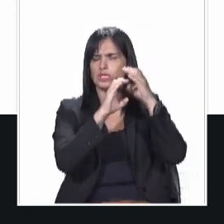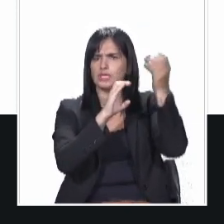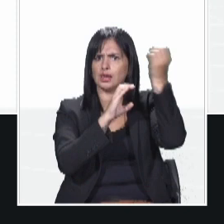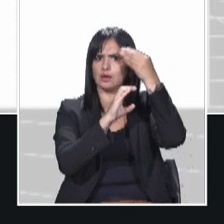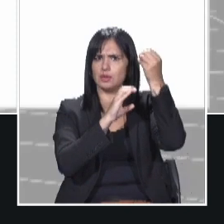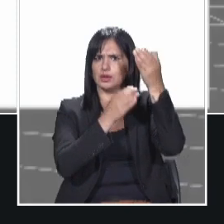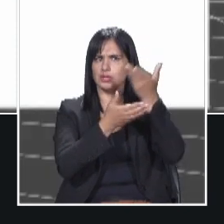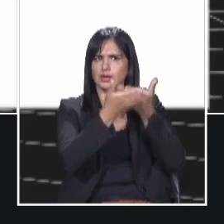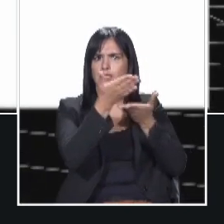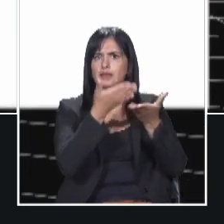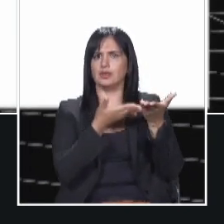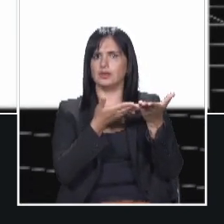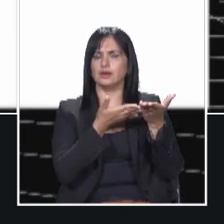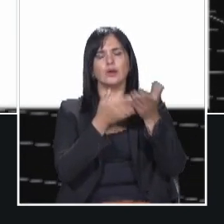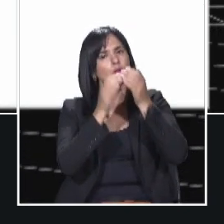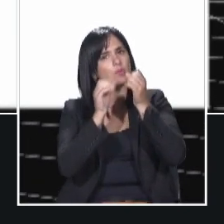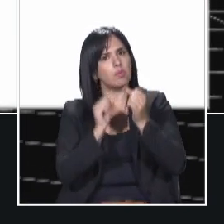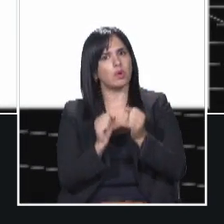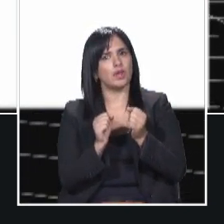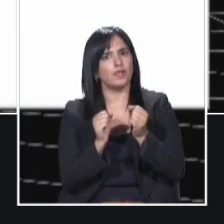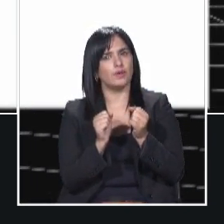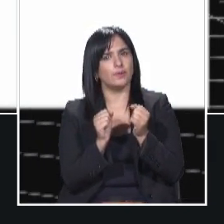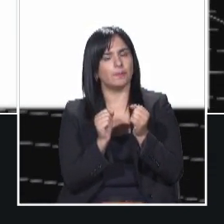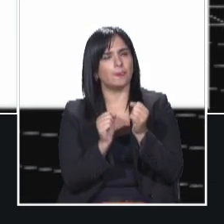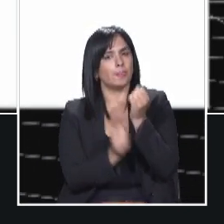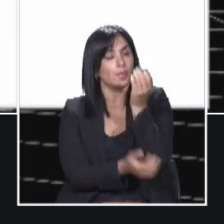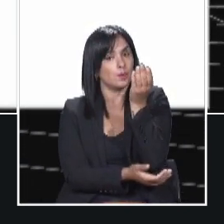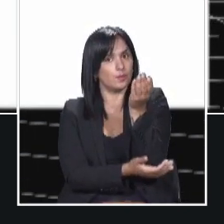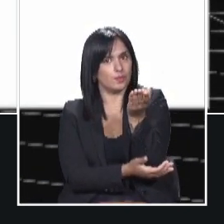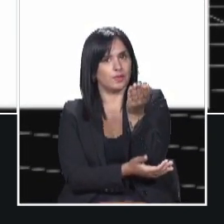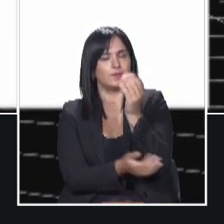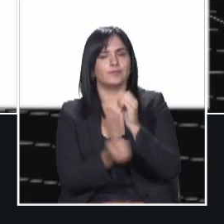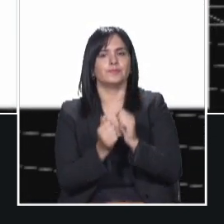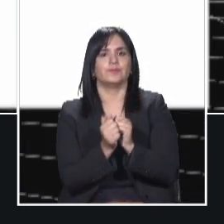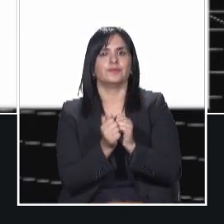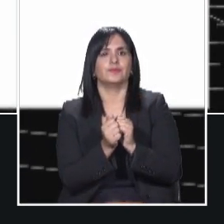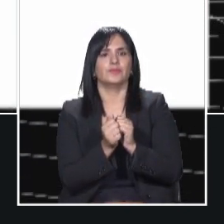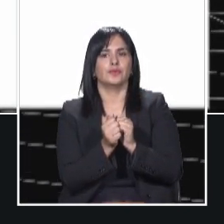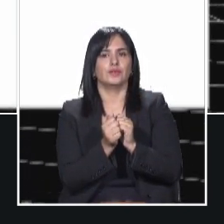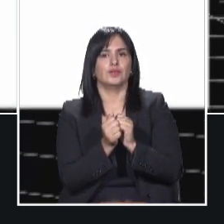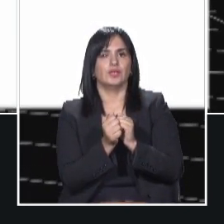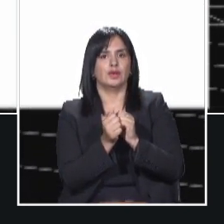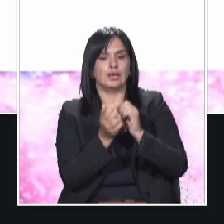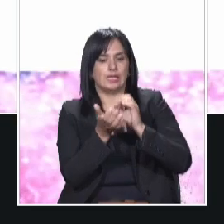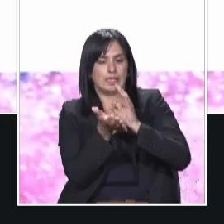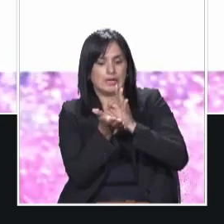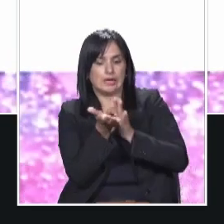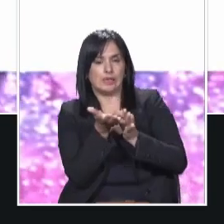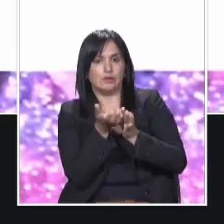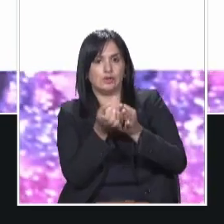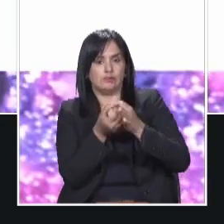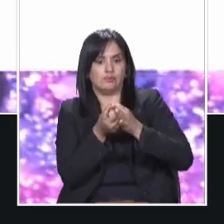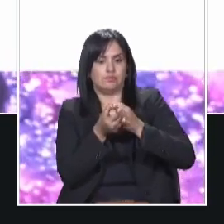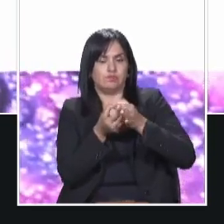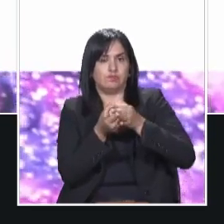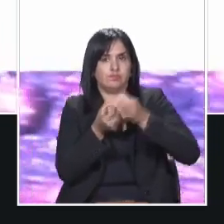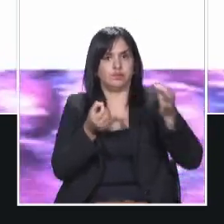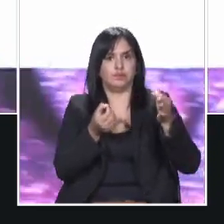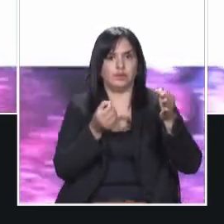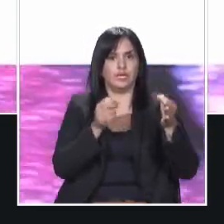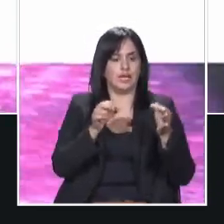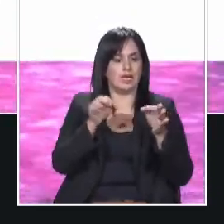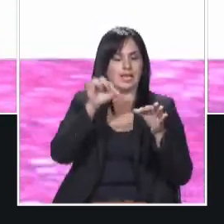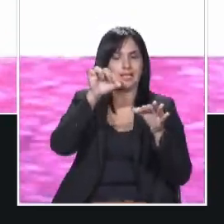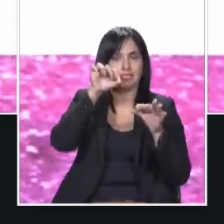Can you take a disembodied cells, disembodied neurons, can you take them out, put them on a chip and teach them to do something?